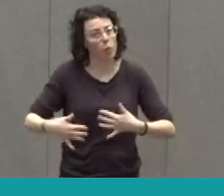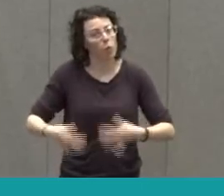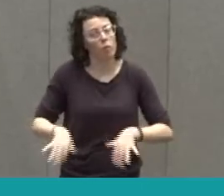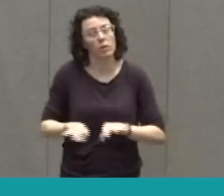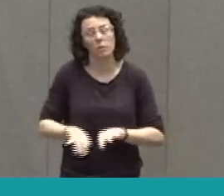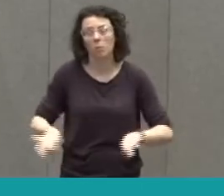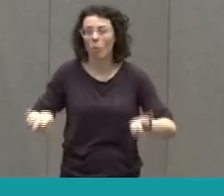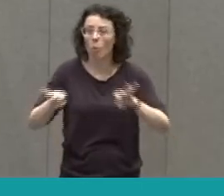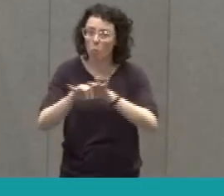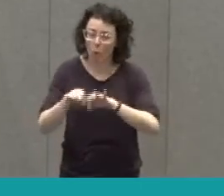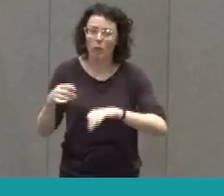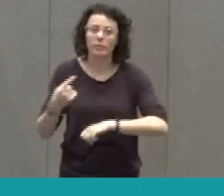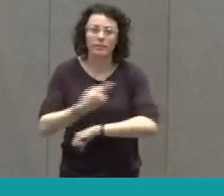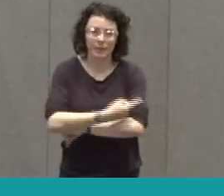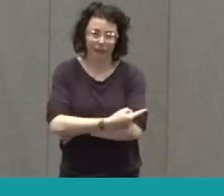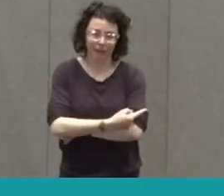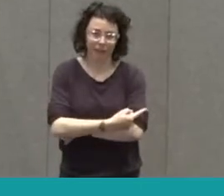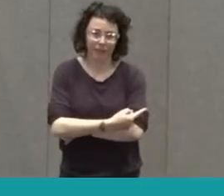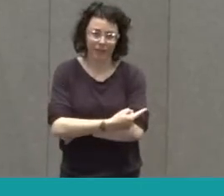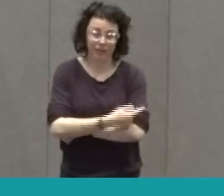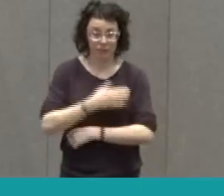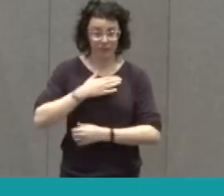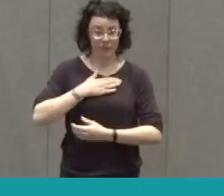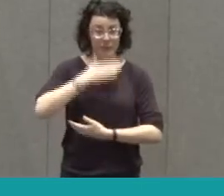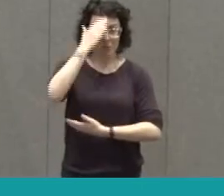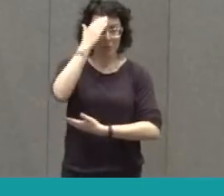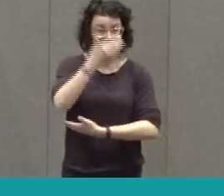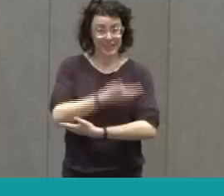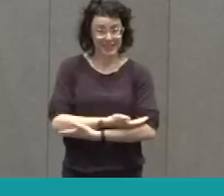As my son is, he's now in 7th grade.